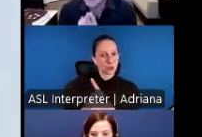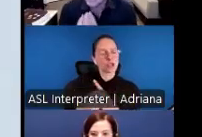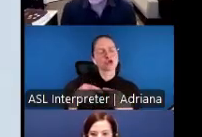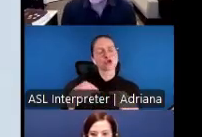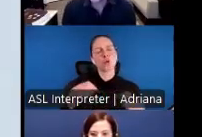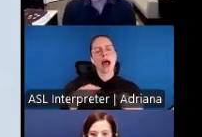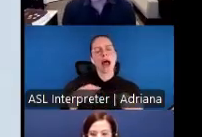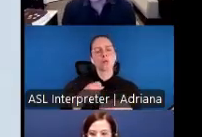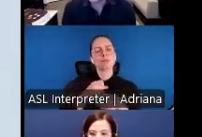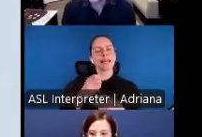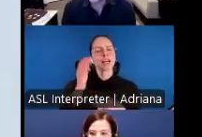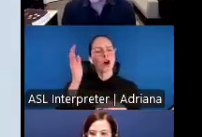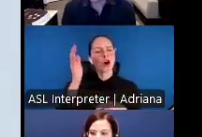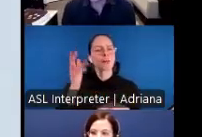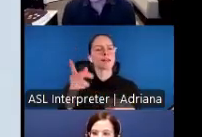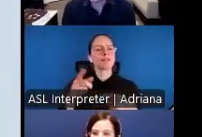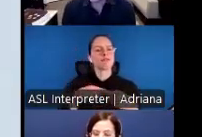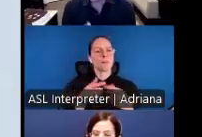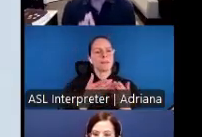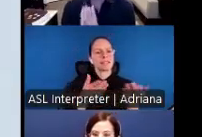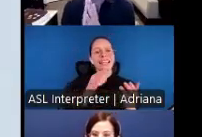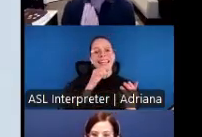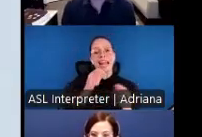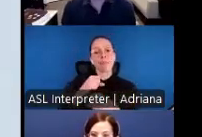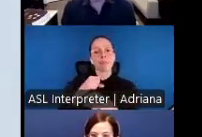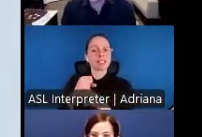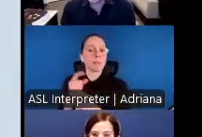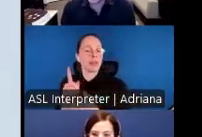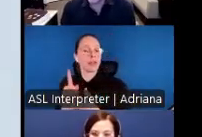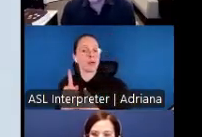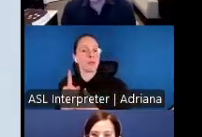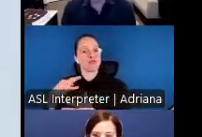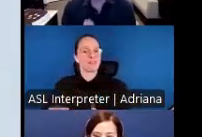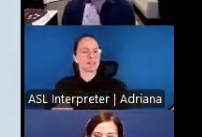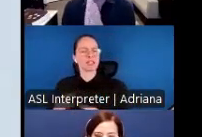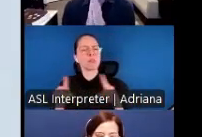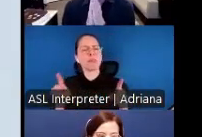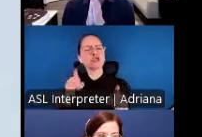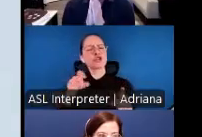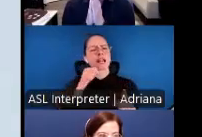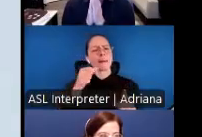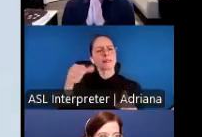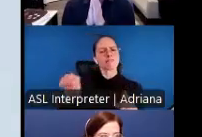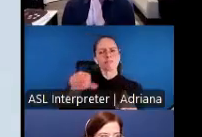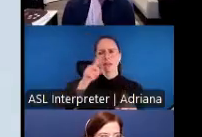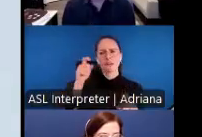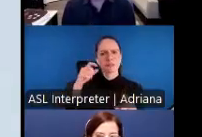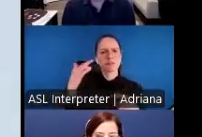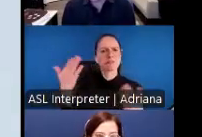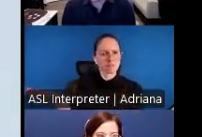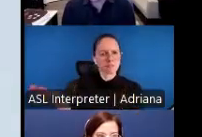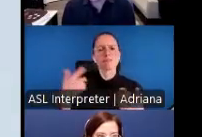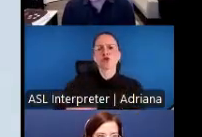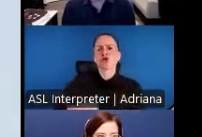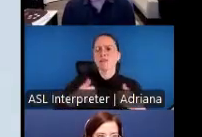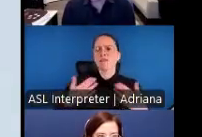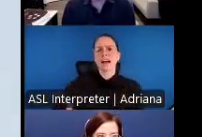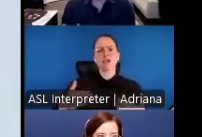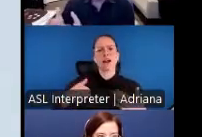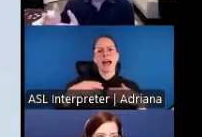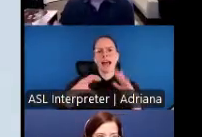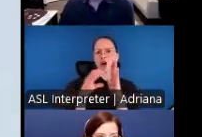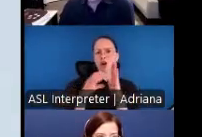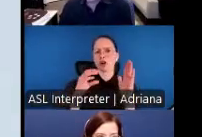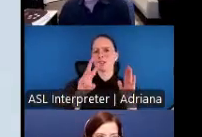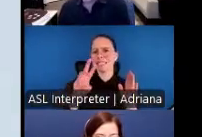that were not necessarily protected by the privilege, but that I didn't believe should be turned over because the survivor has Article 6B